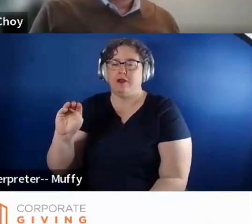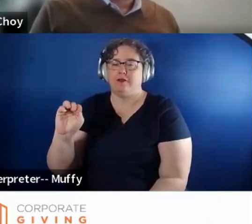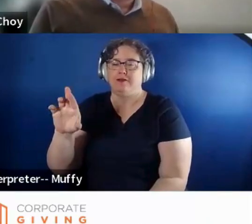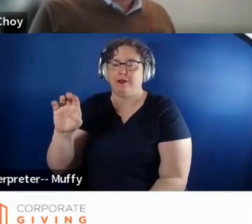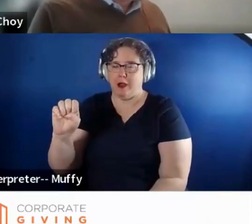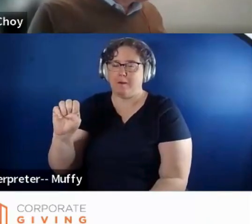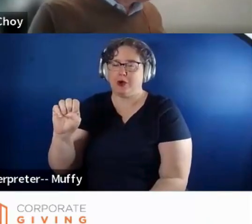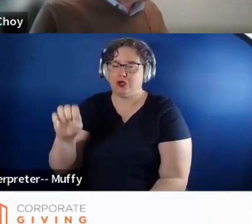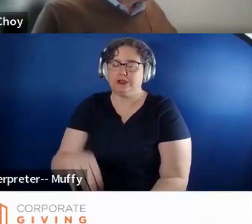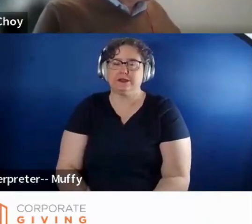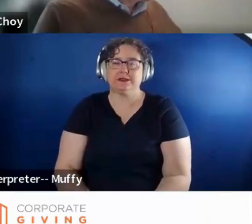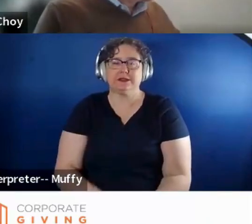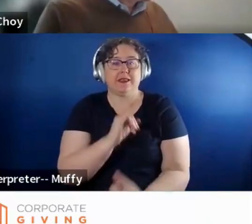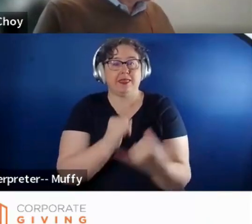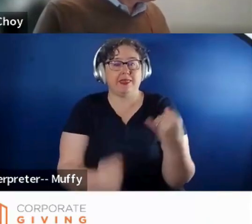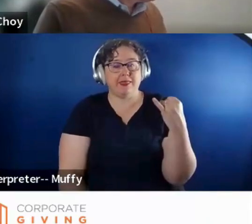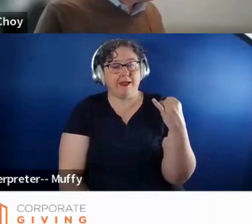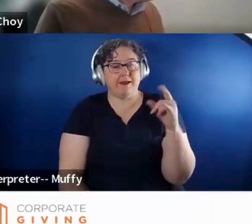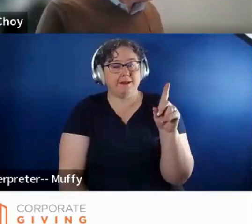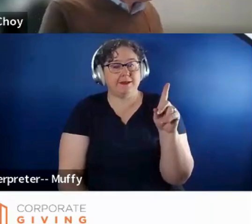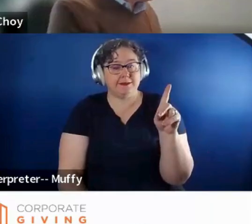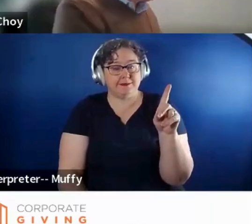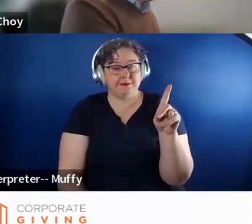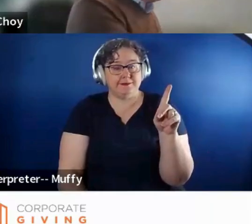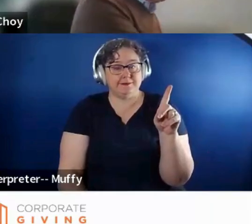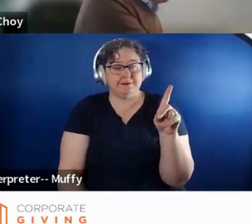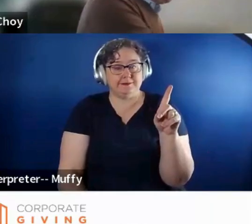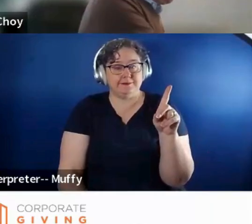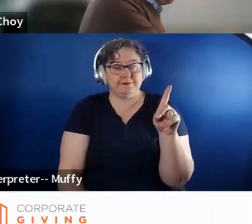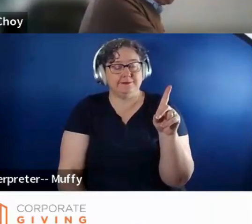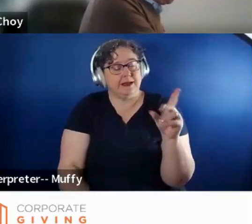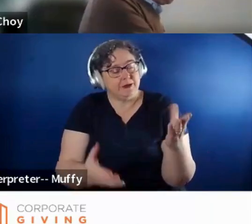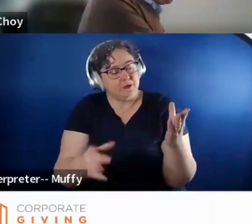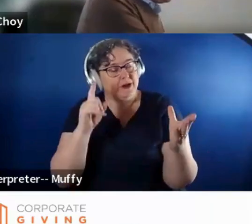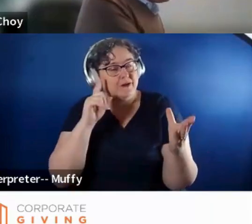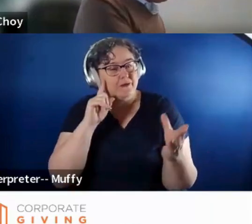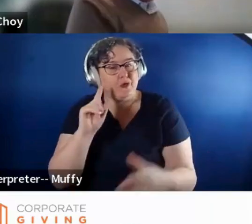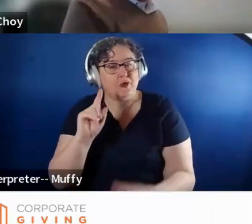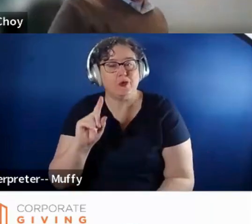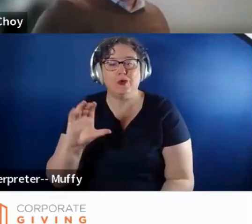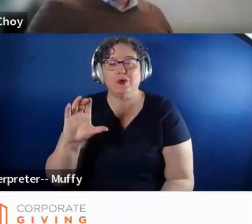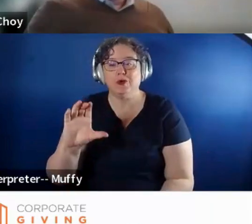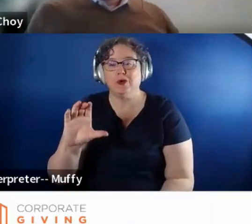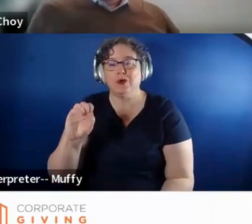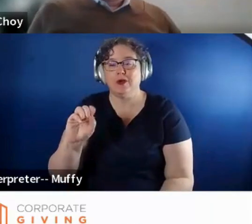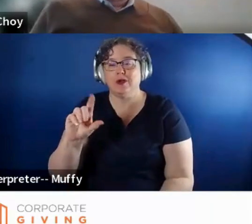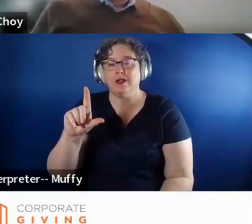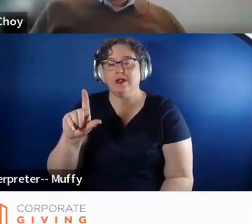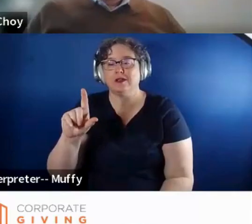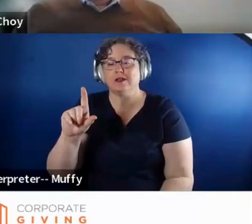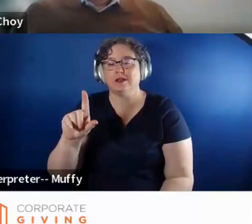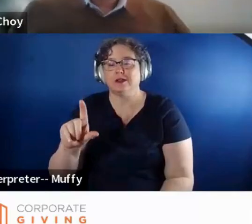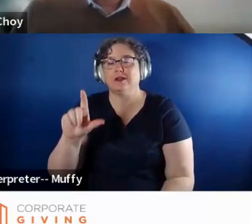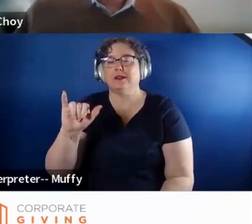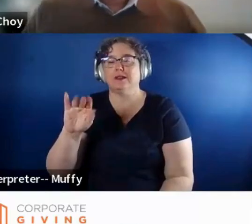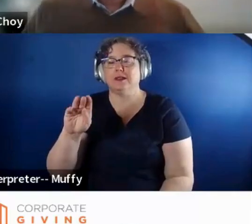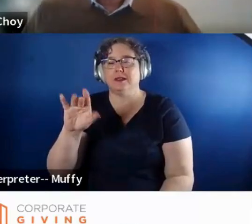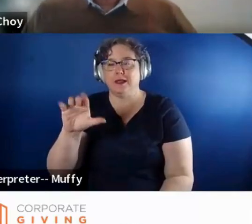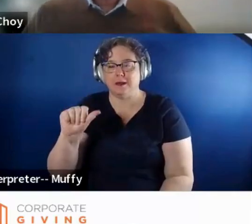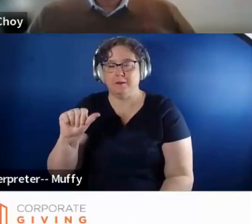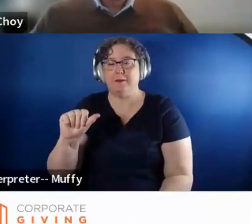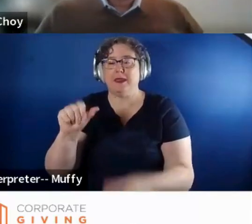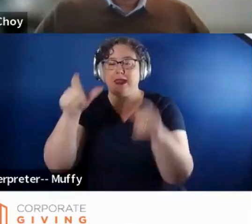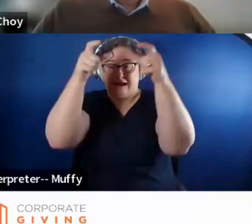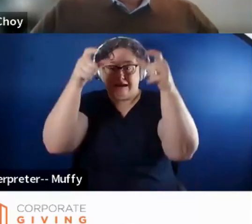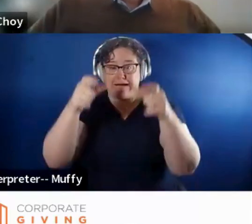probably, and lastly, you may have heard the Columbia Tower Club is closing at the end of this month. I'm very sad. I